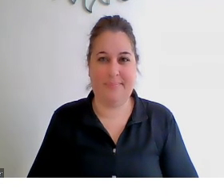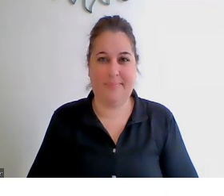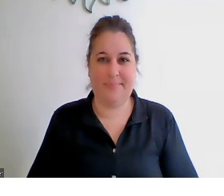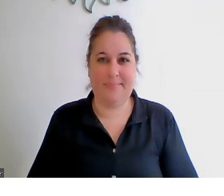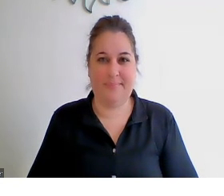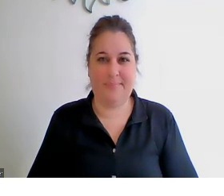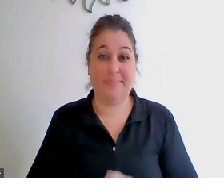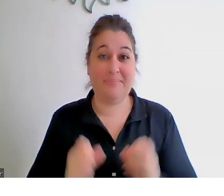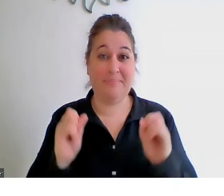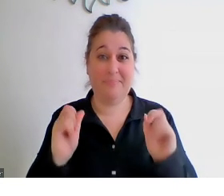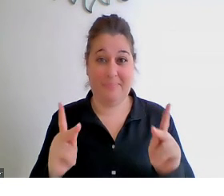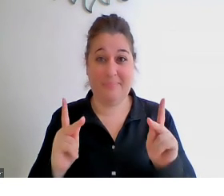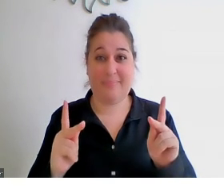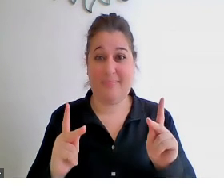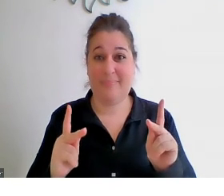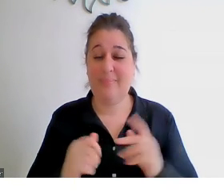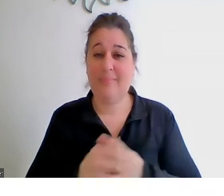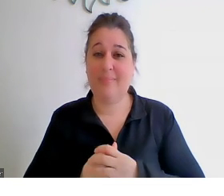ahead.